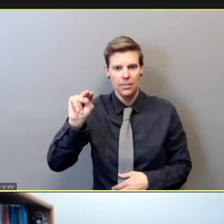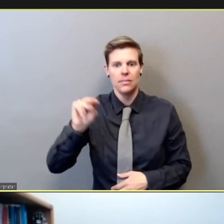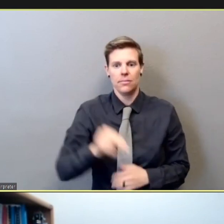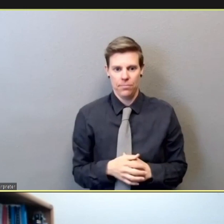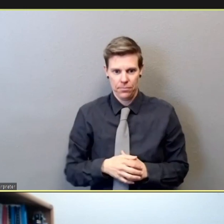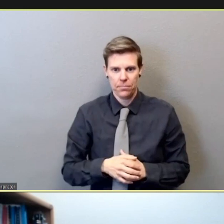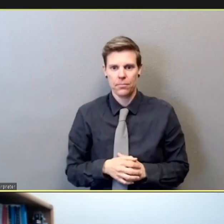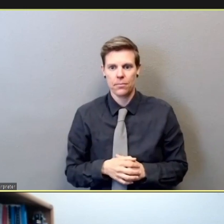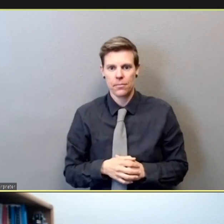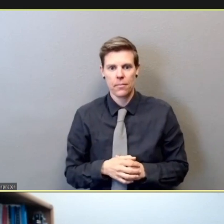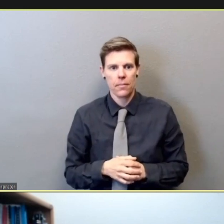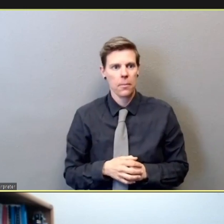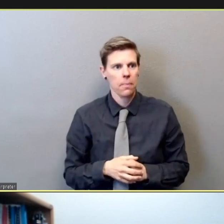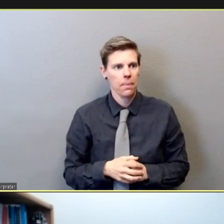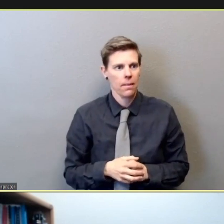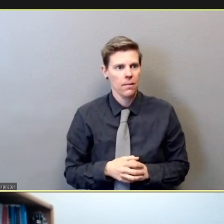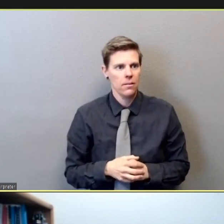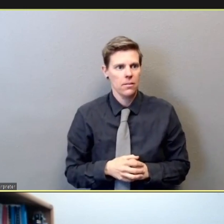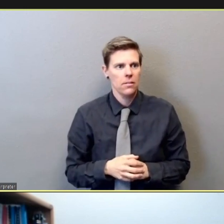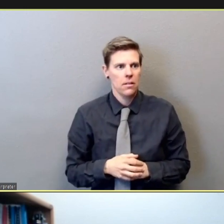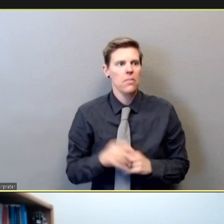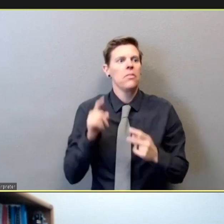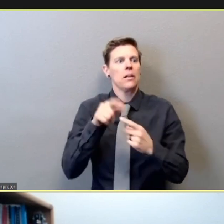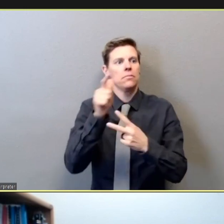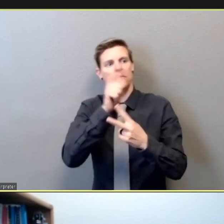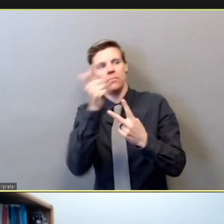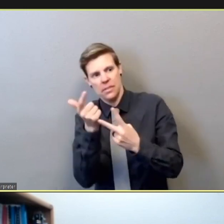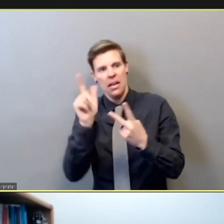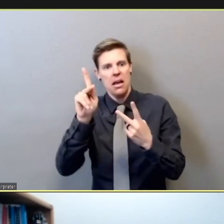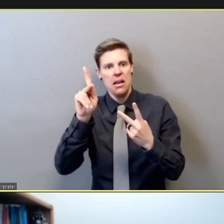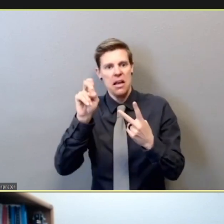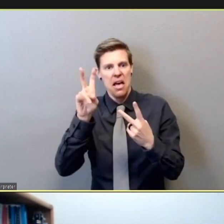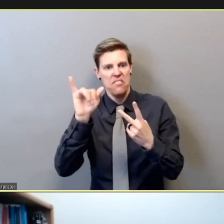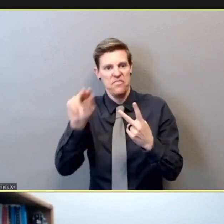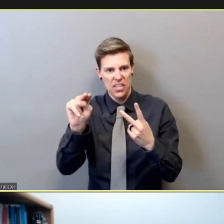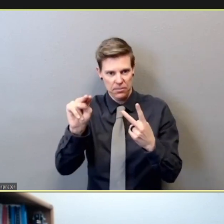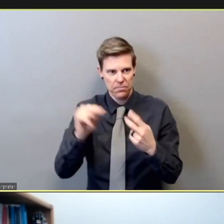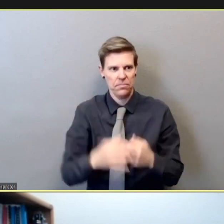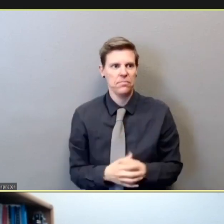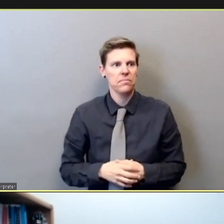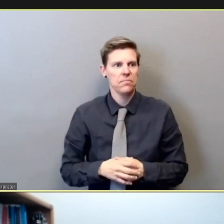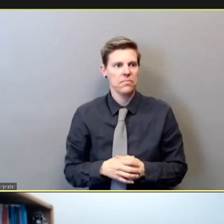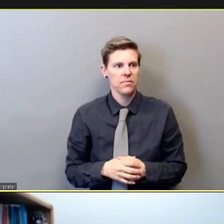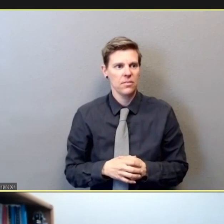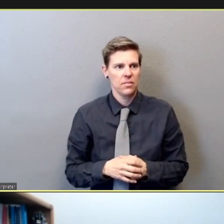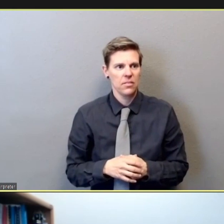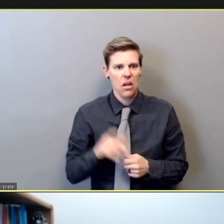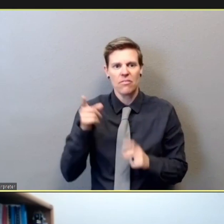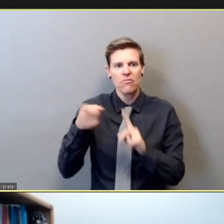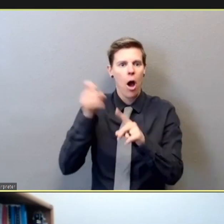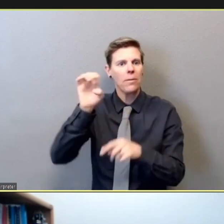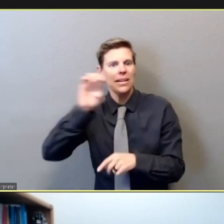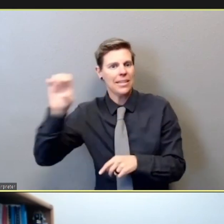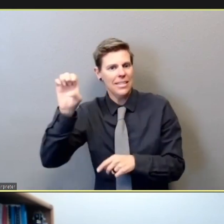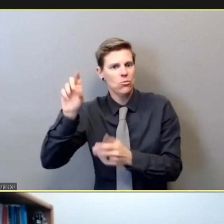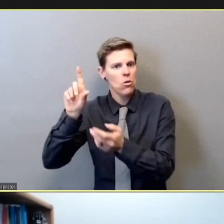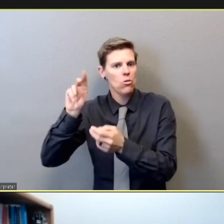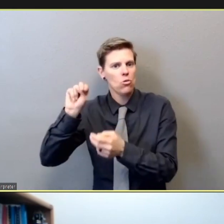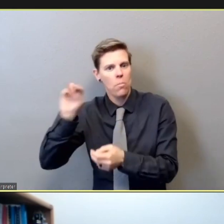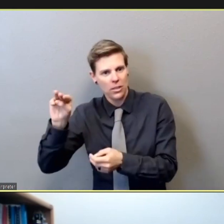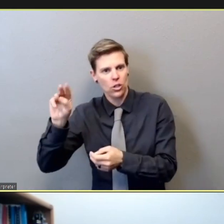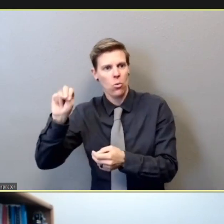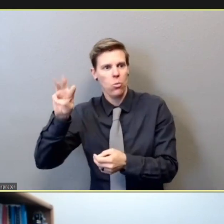today, we'll go to Kevin Wilson with the Eastern New Mexico News, followed by TJ Wilham with